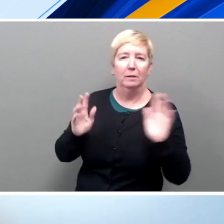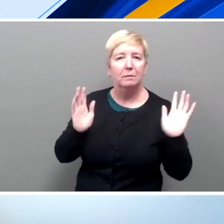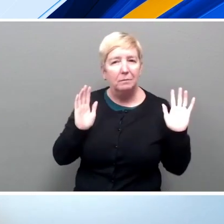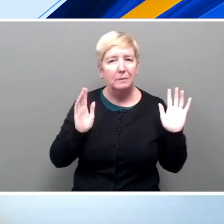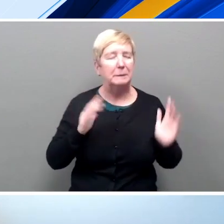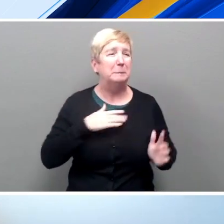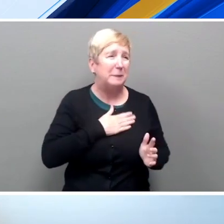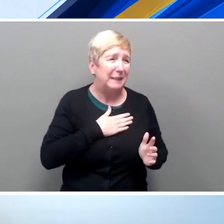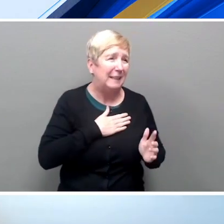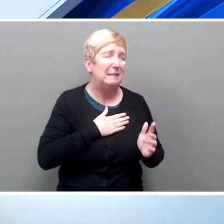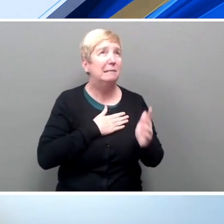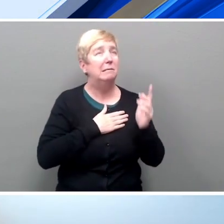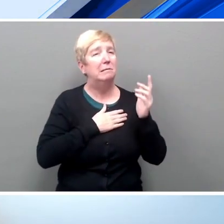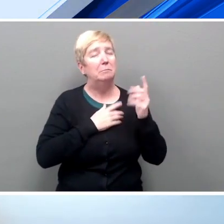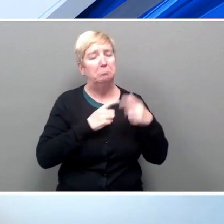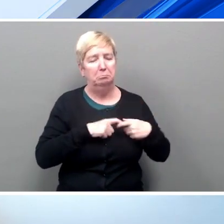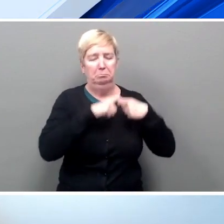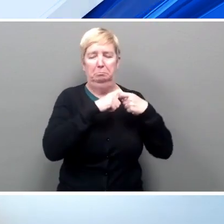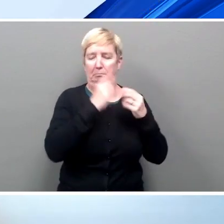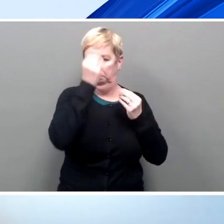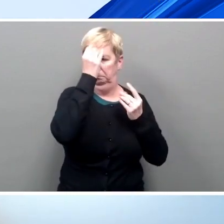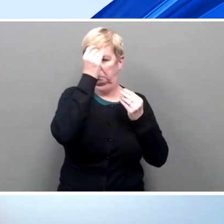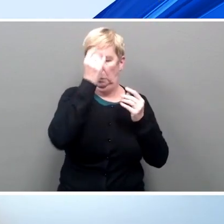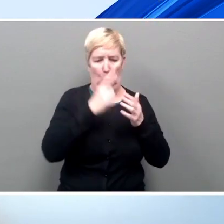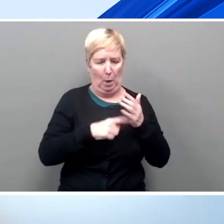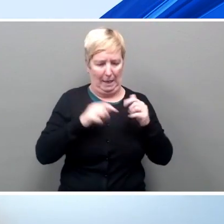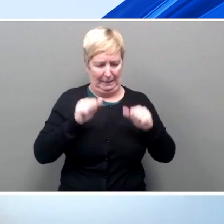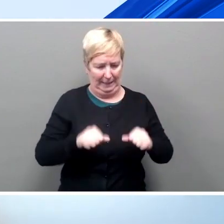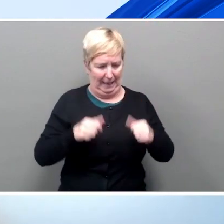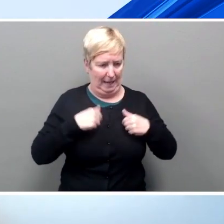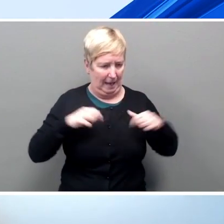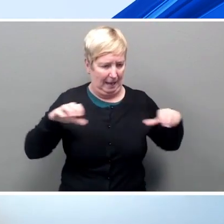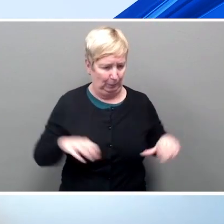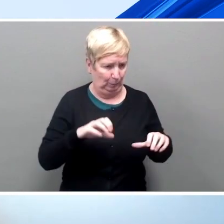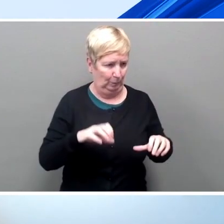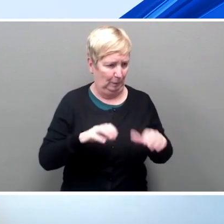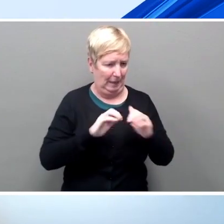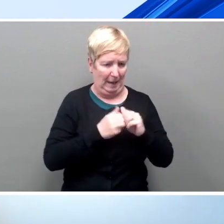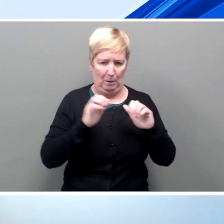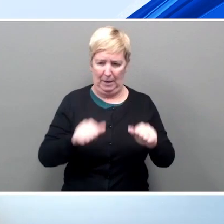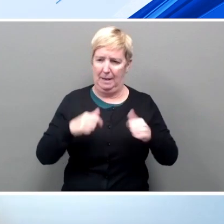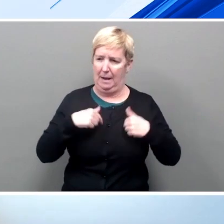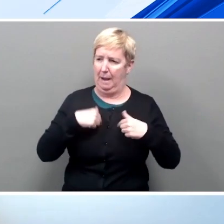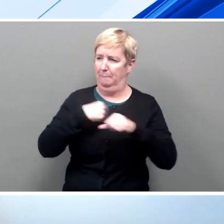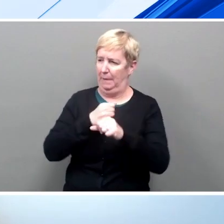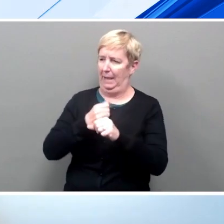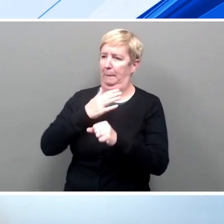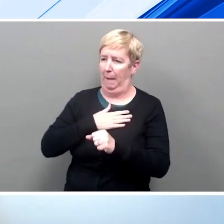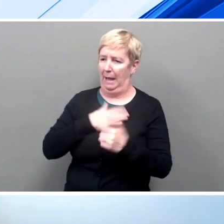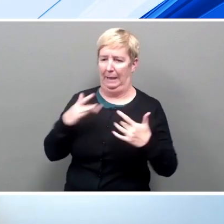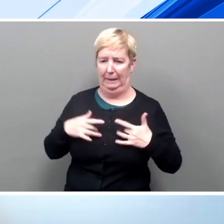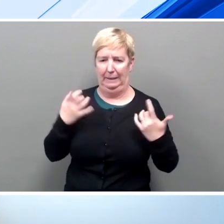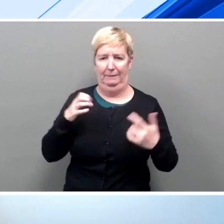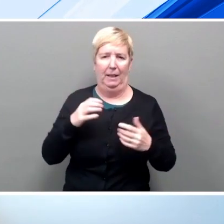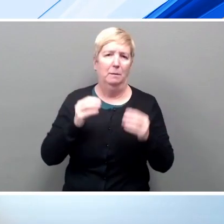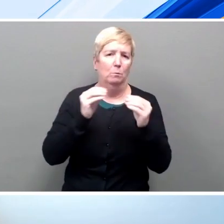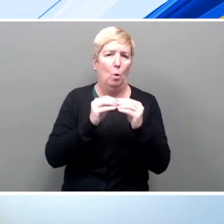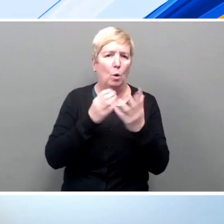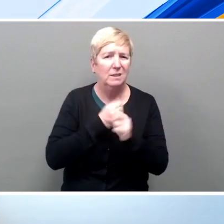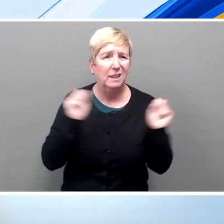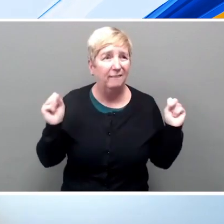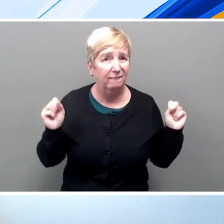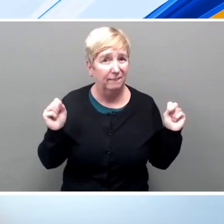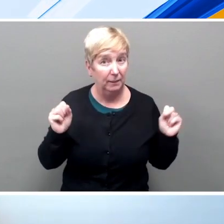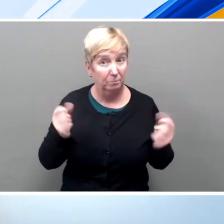ask all of you to think about what could you do to make your business or concert or whatever it is safer for